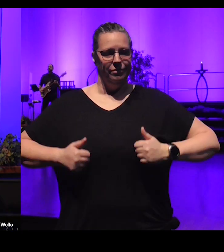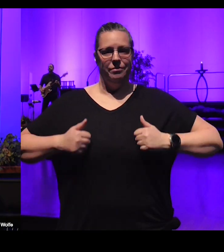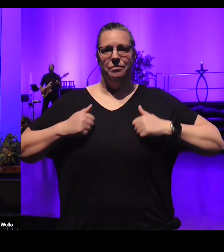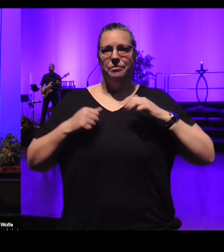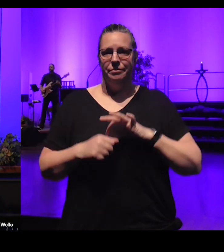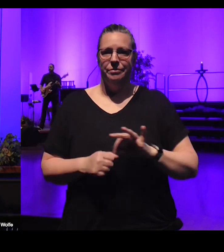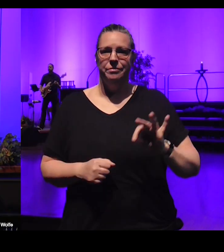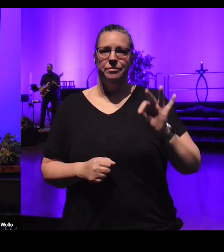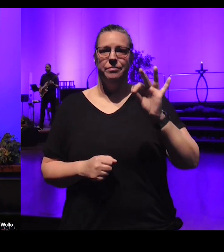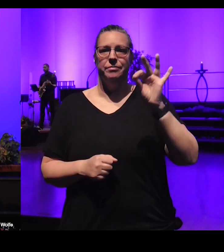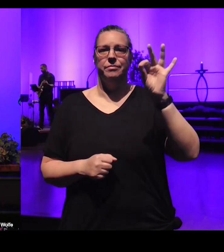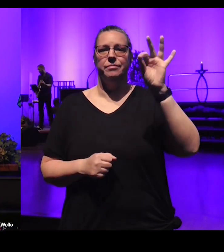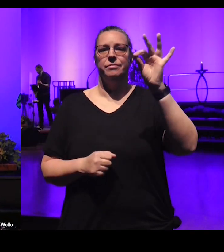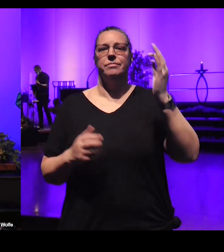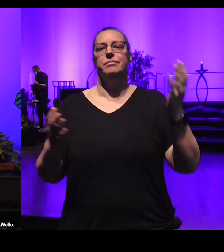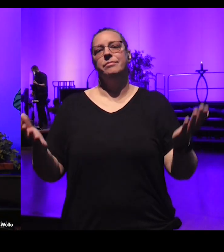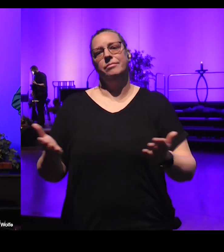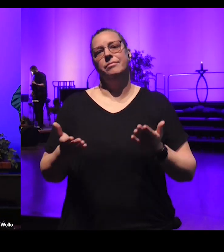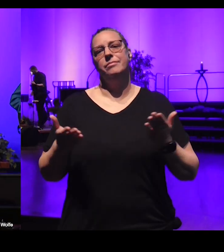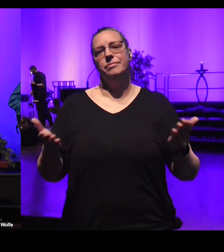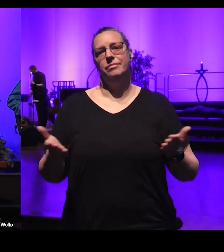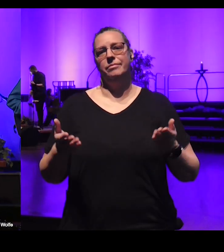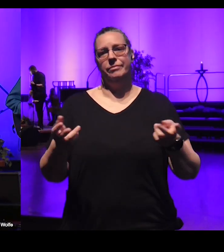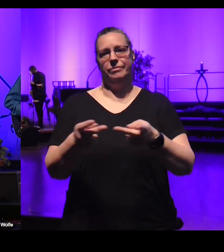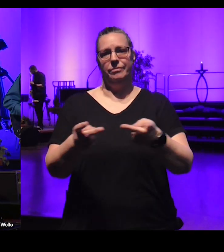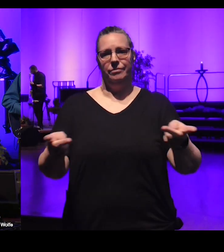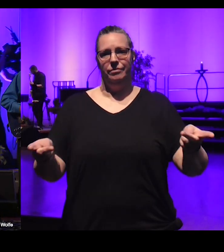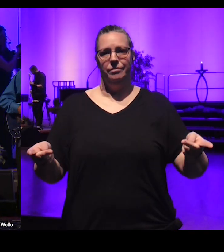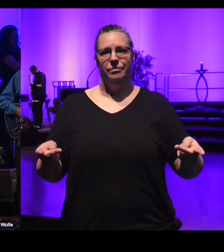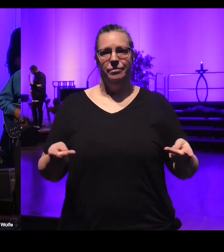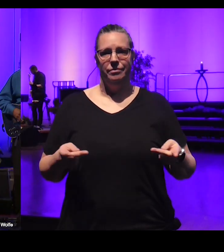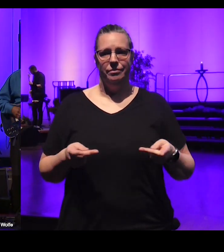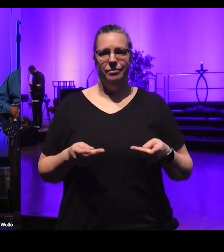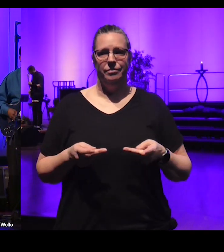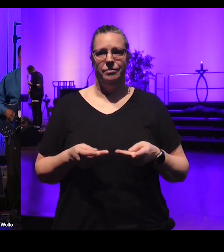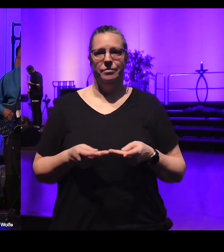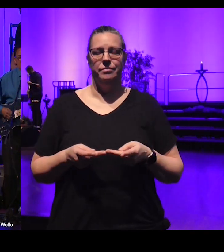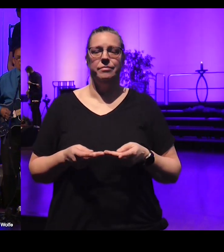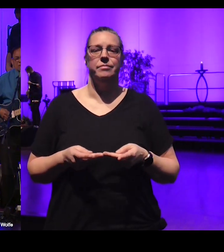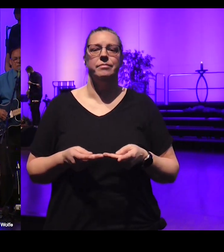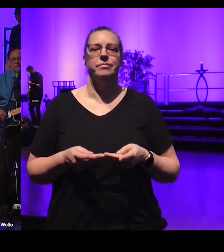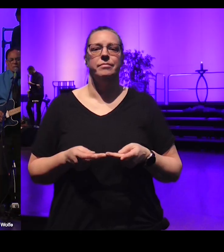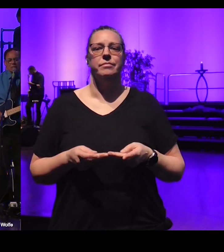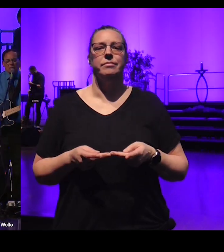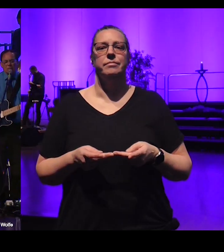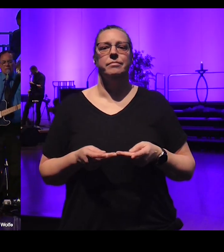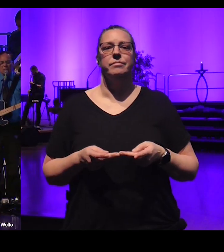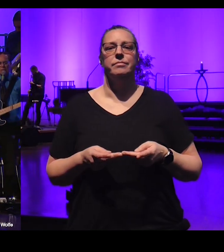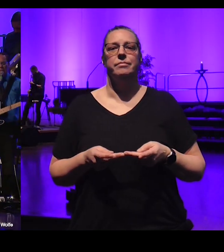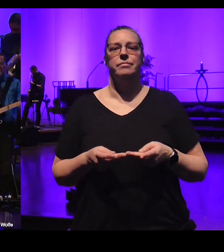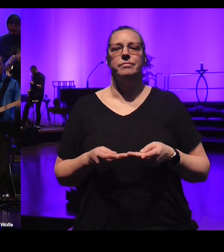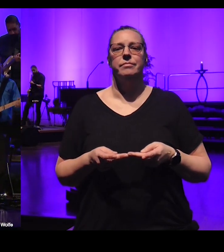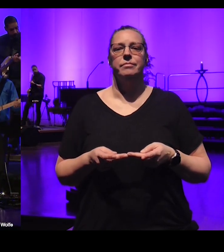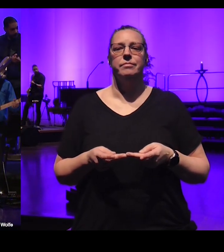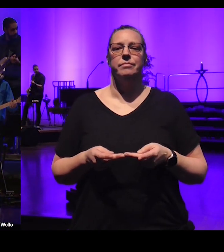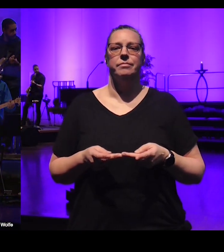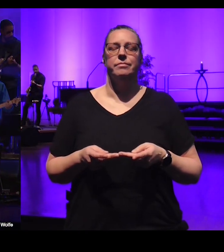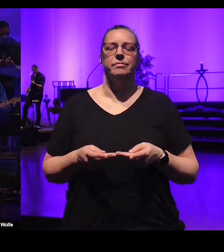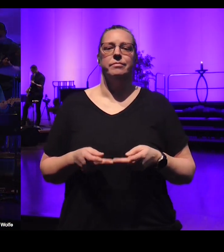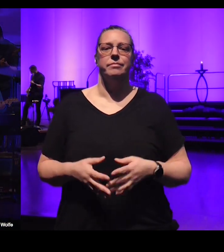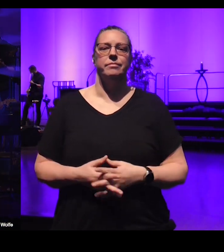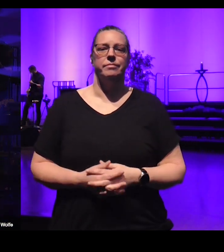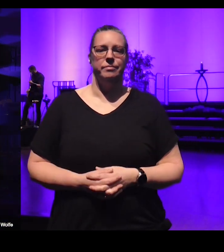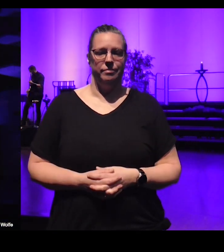Surely the presence of God is in this place.